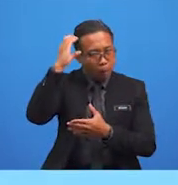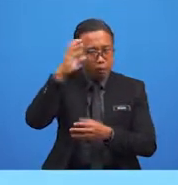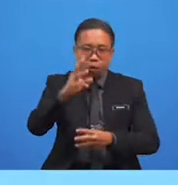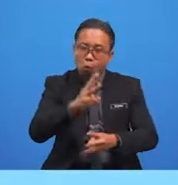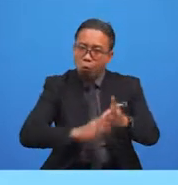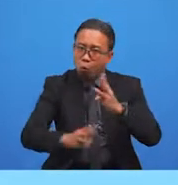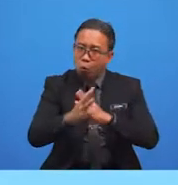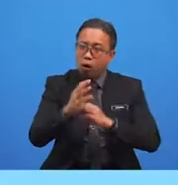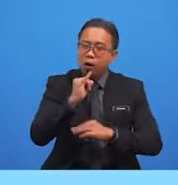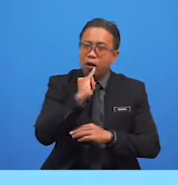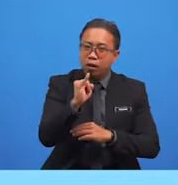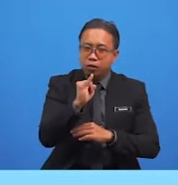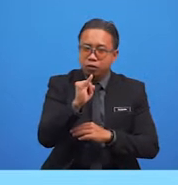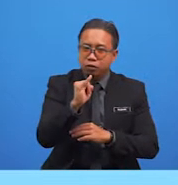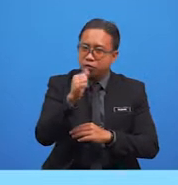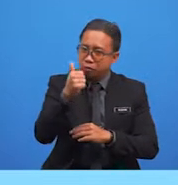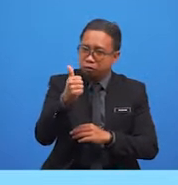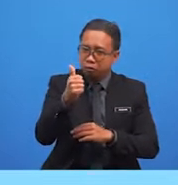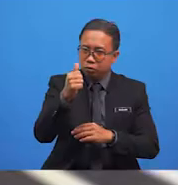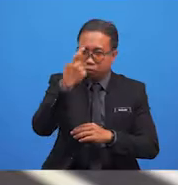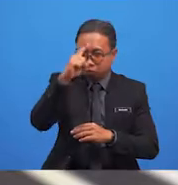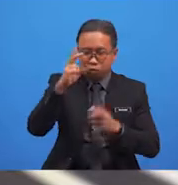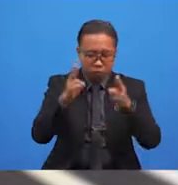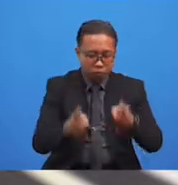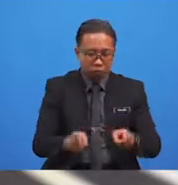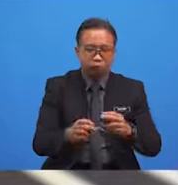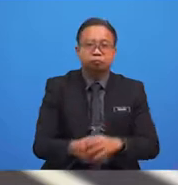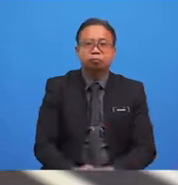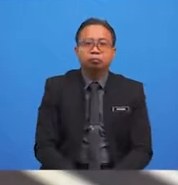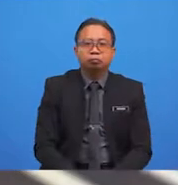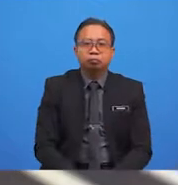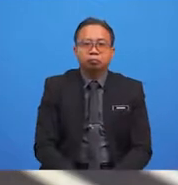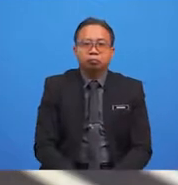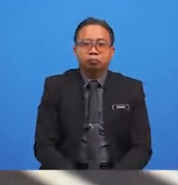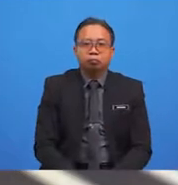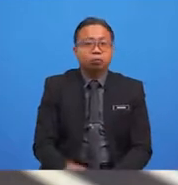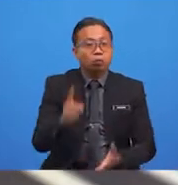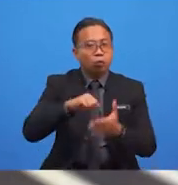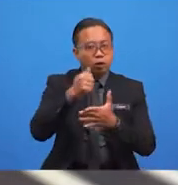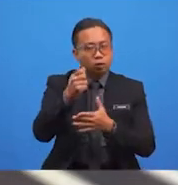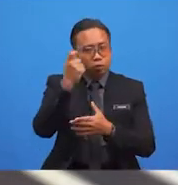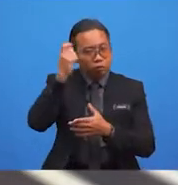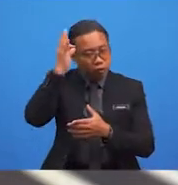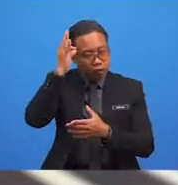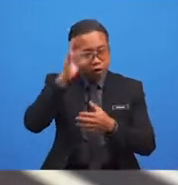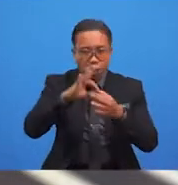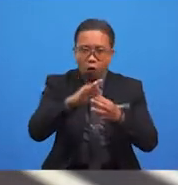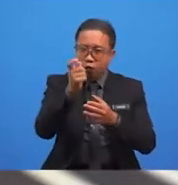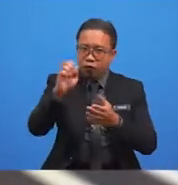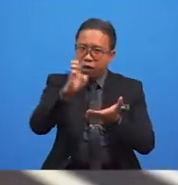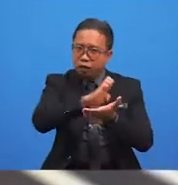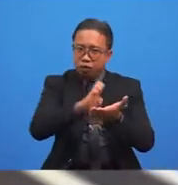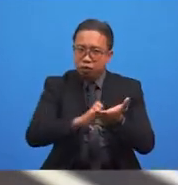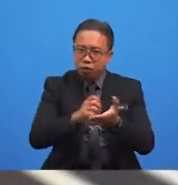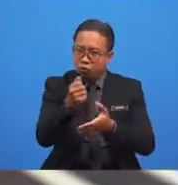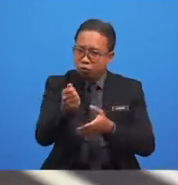better place for human beings. So, what do you think of the essay?